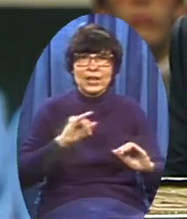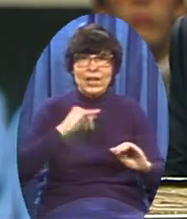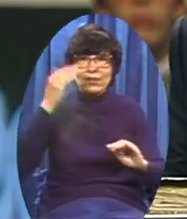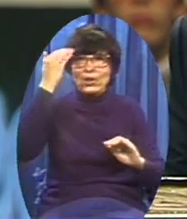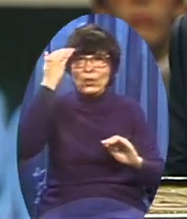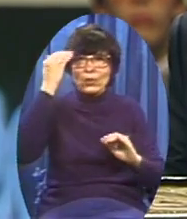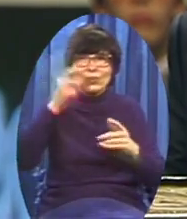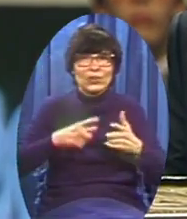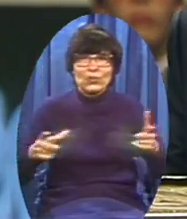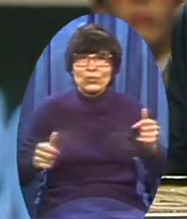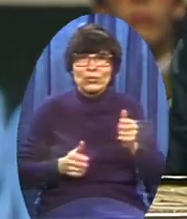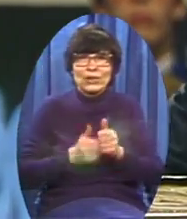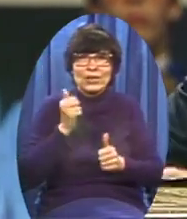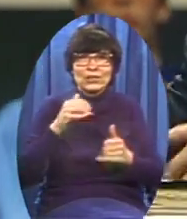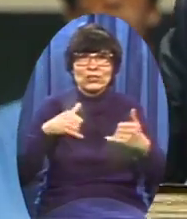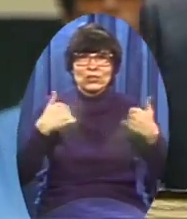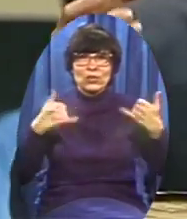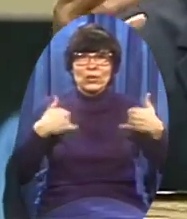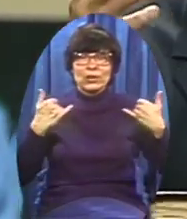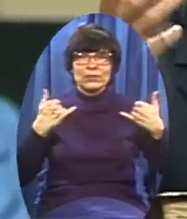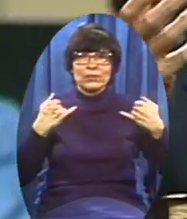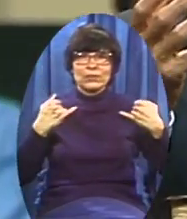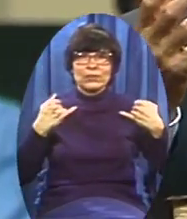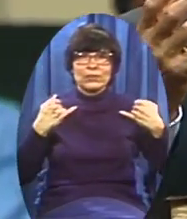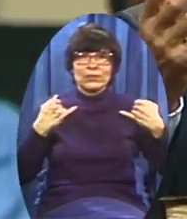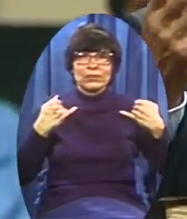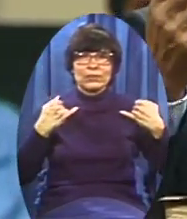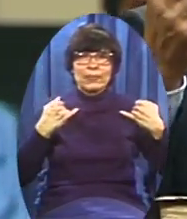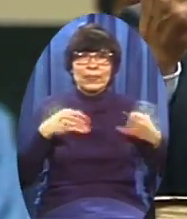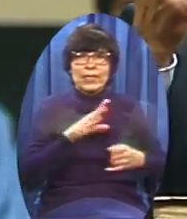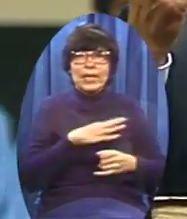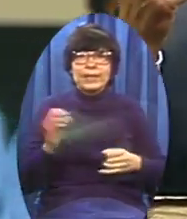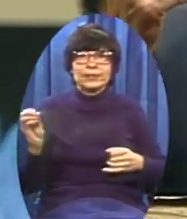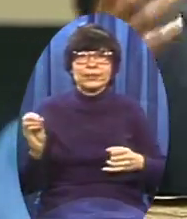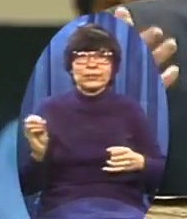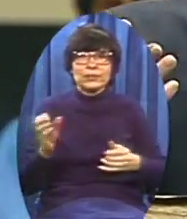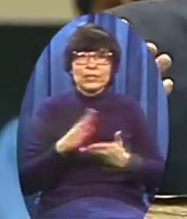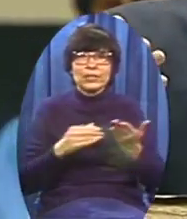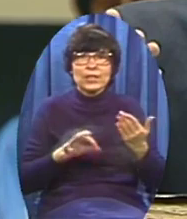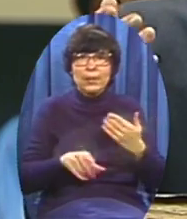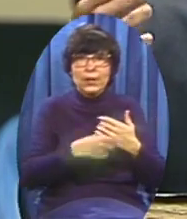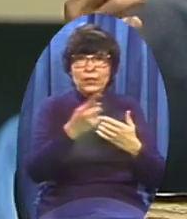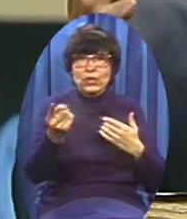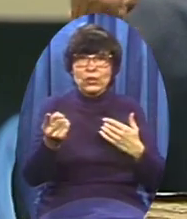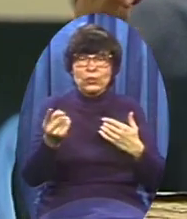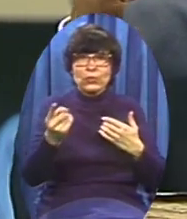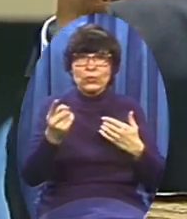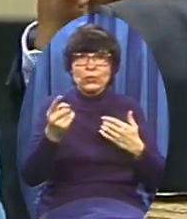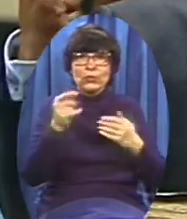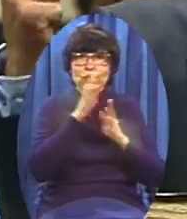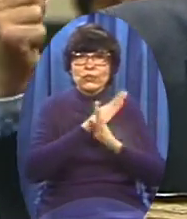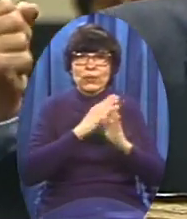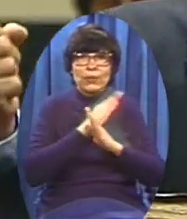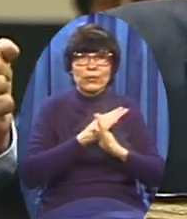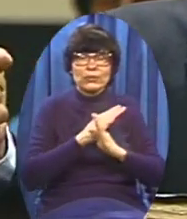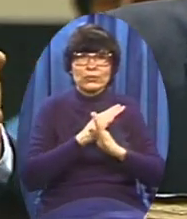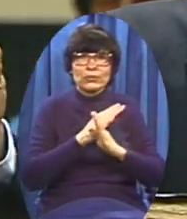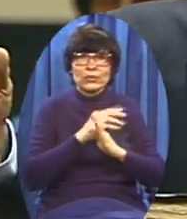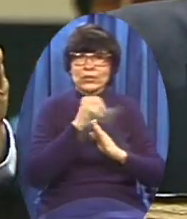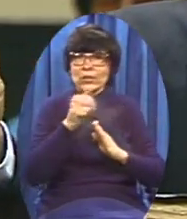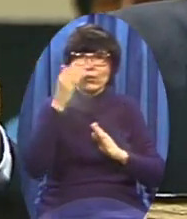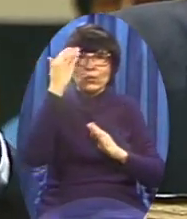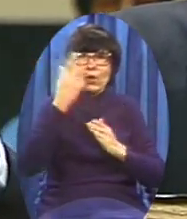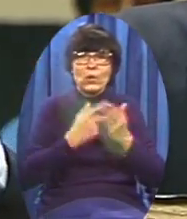joy. And this morning, some of you that are in such a turmoil and you don't know which way to turn. Maybe you're